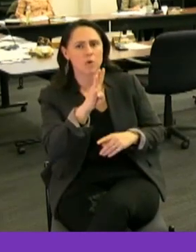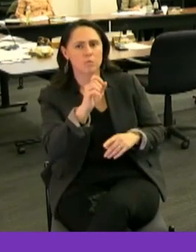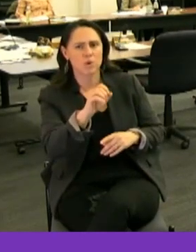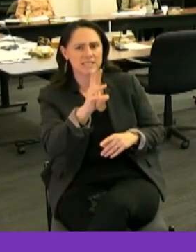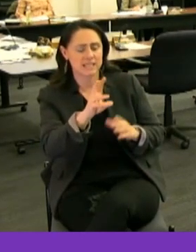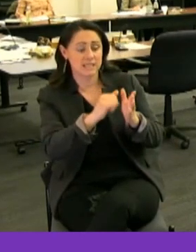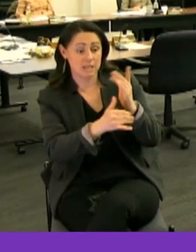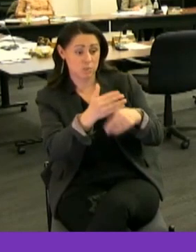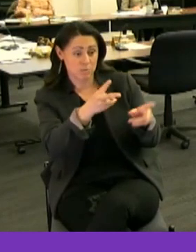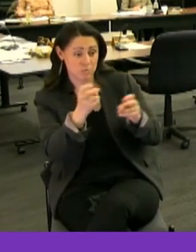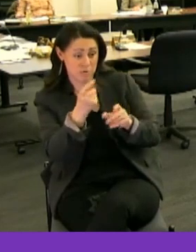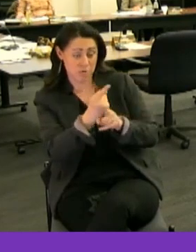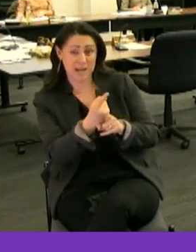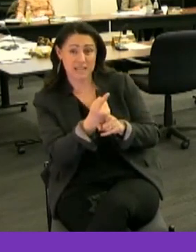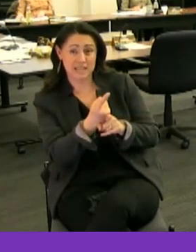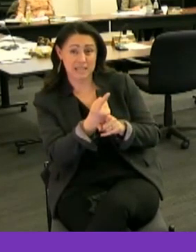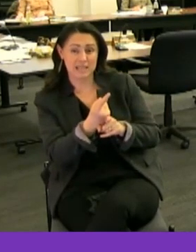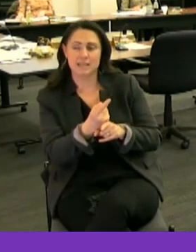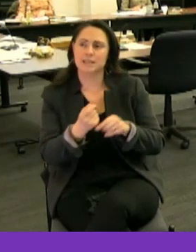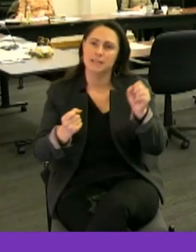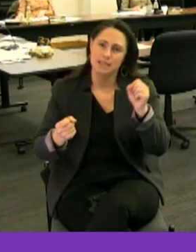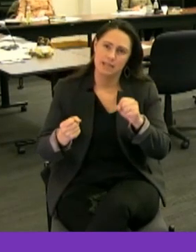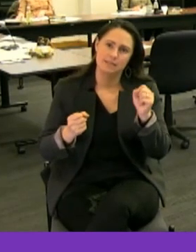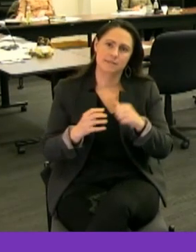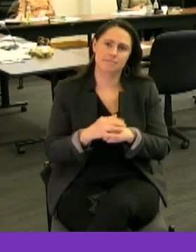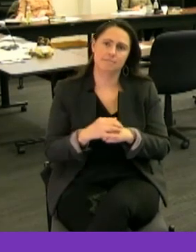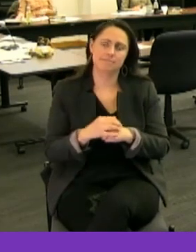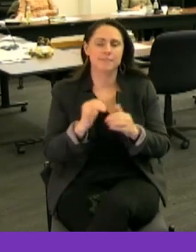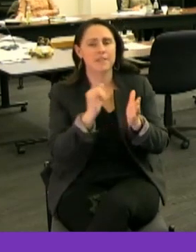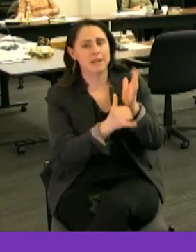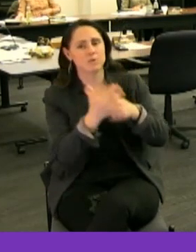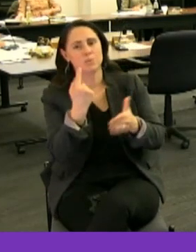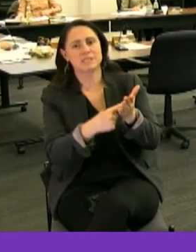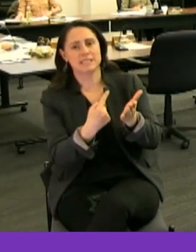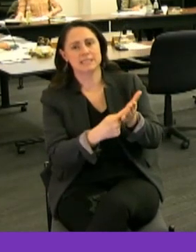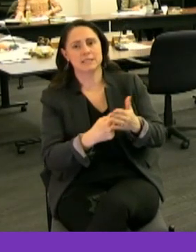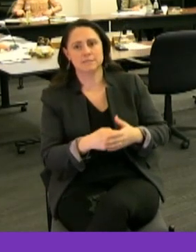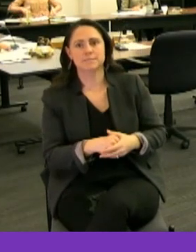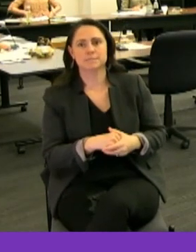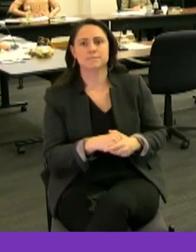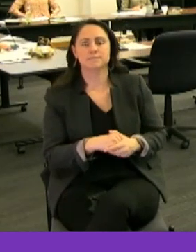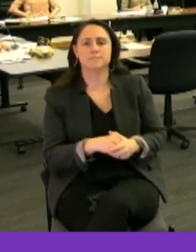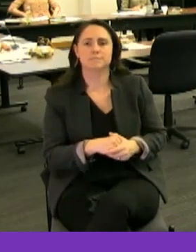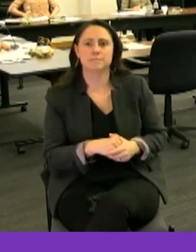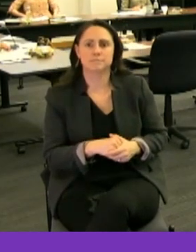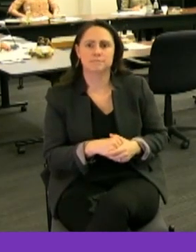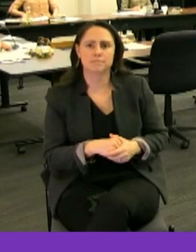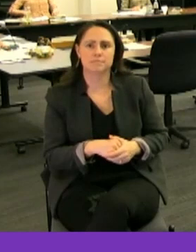4.6 is the one we're pulling, right? Yes. Okay. Uh-huh. Hang on.